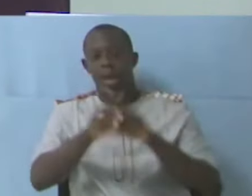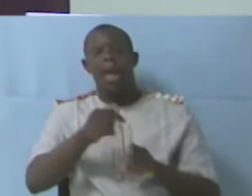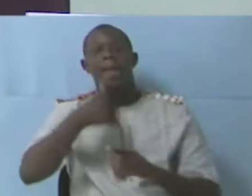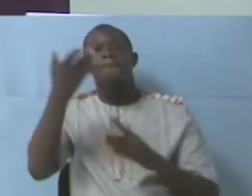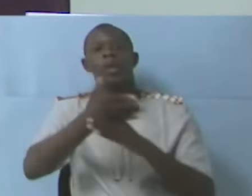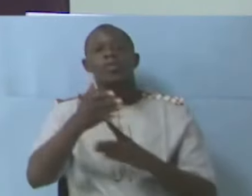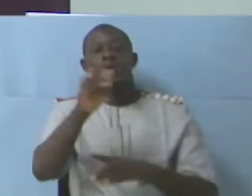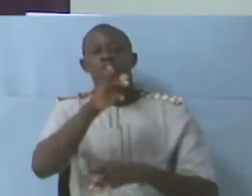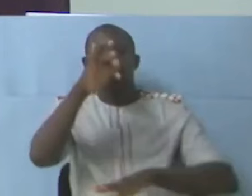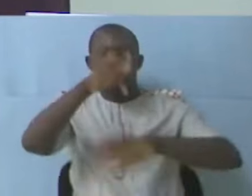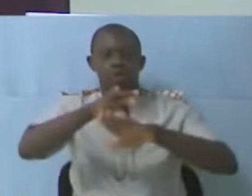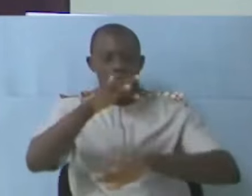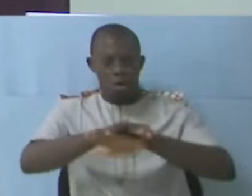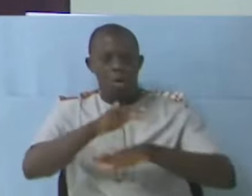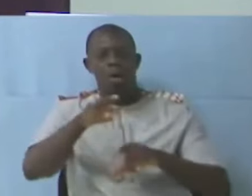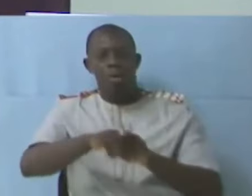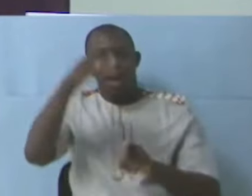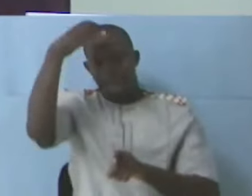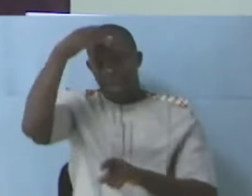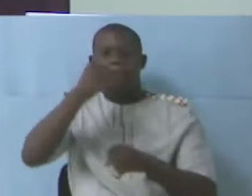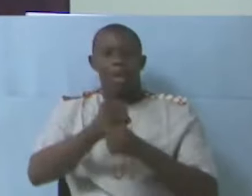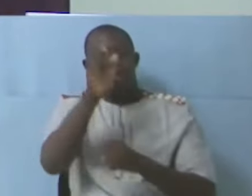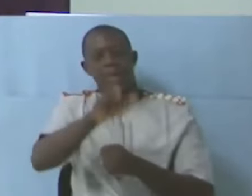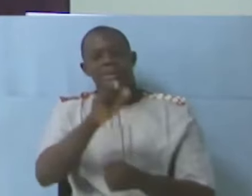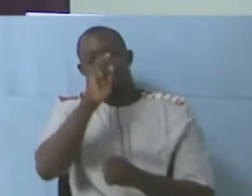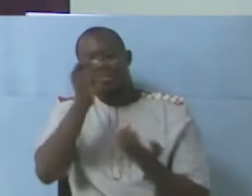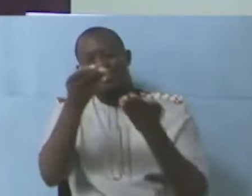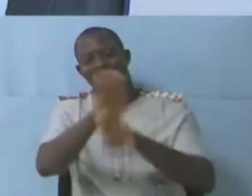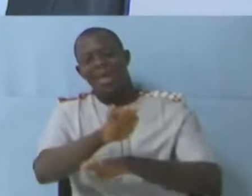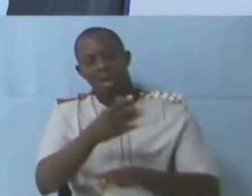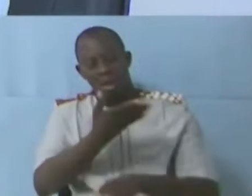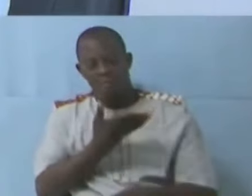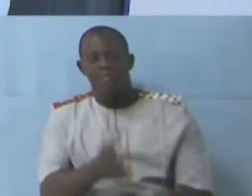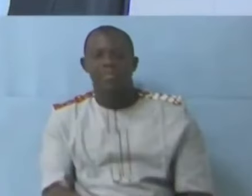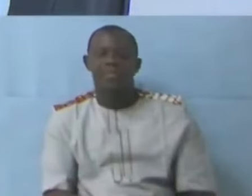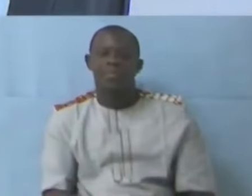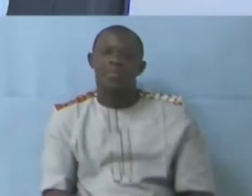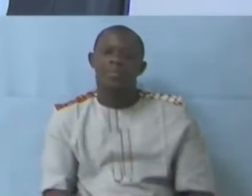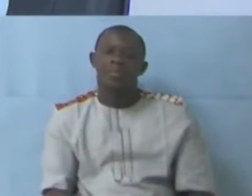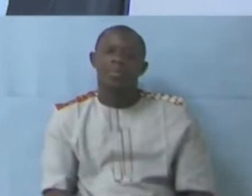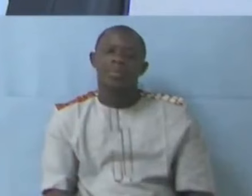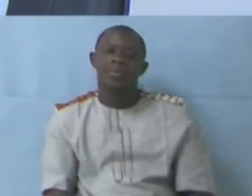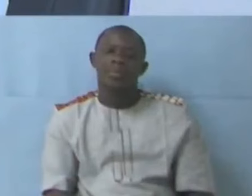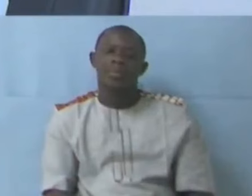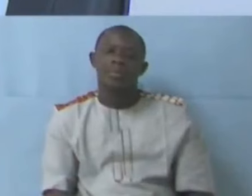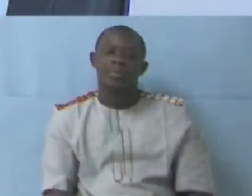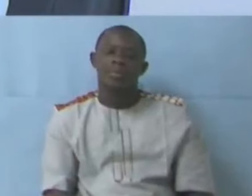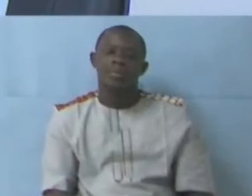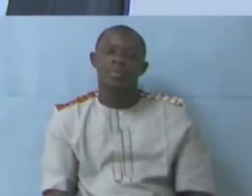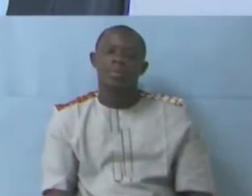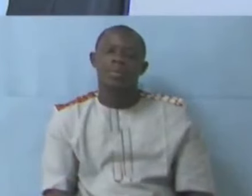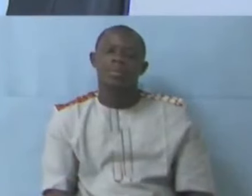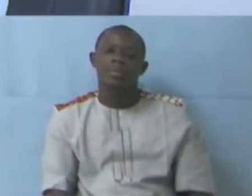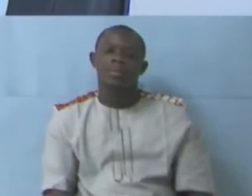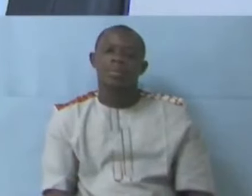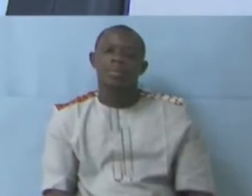that the one at the shot on his head that's the one that killed him. Sila Bailo callal guy like Elaji Baro and the crew that